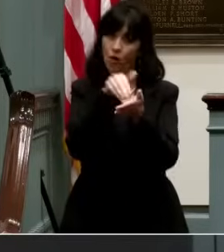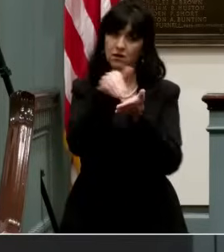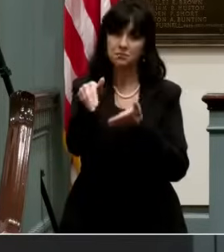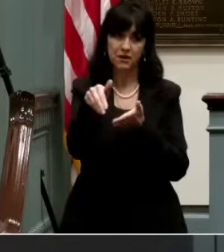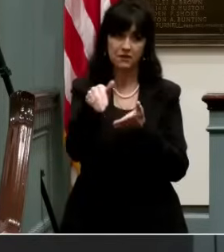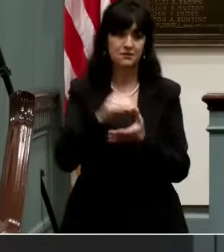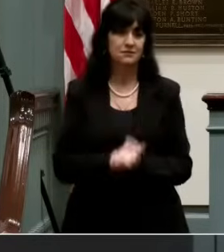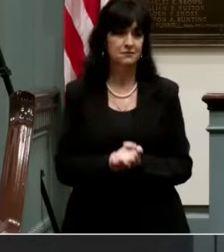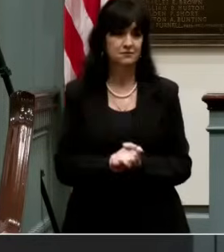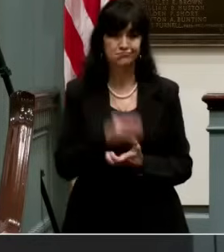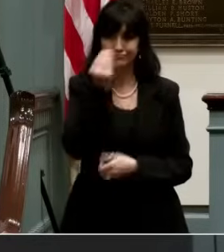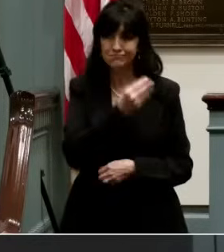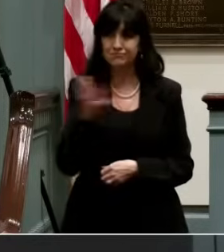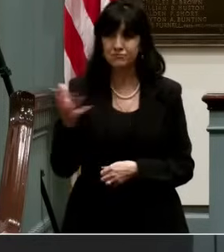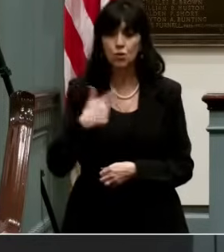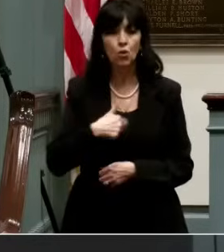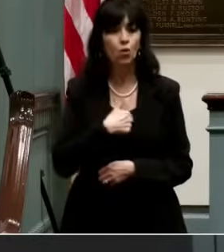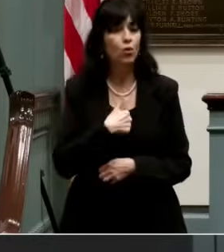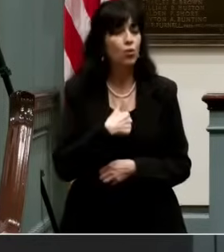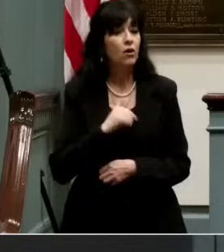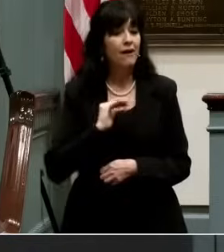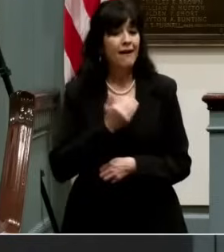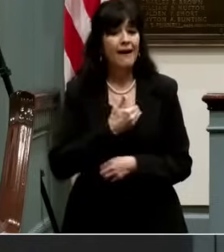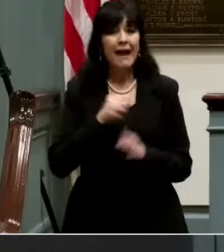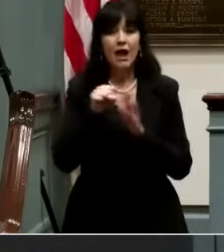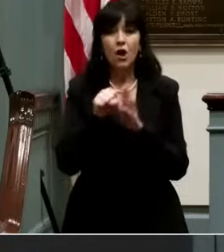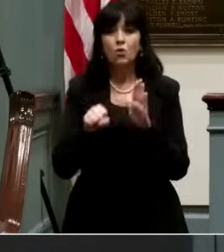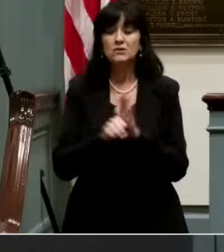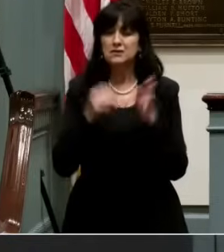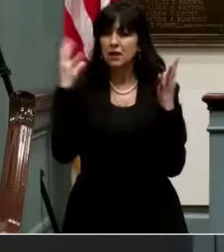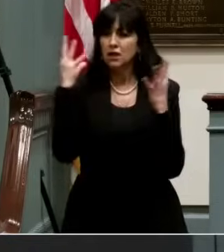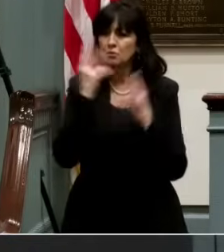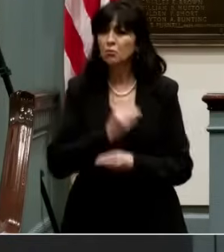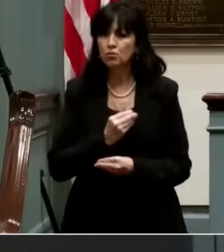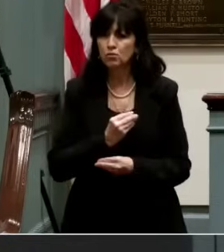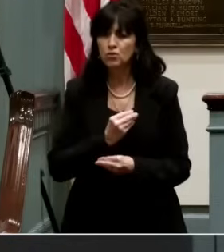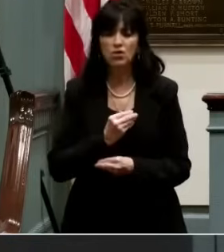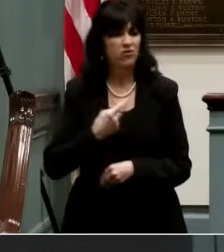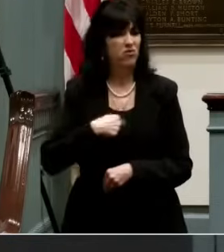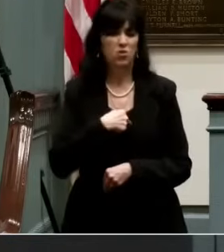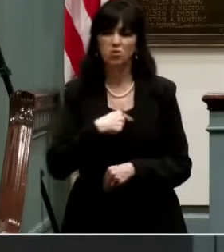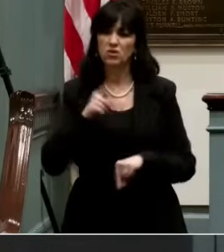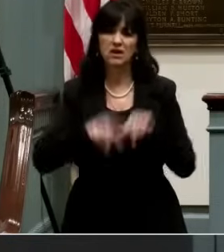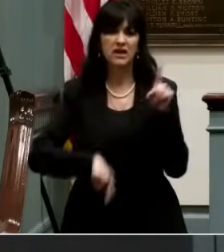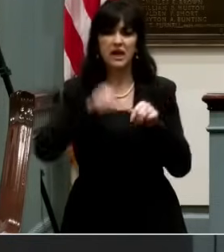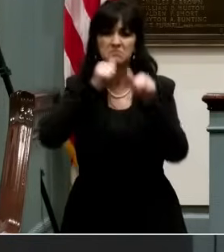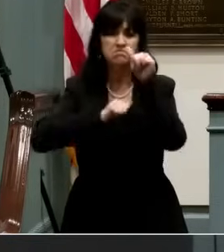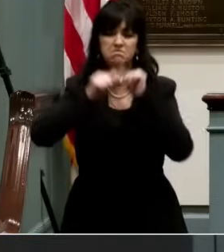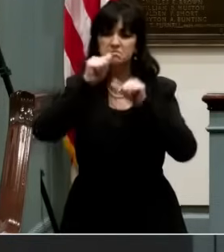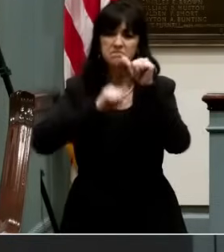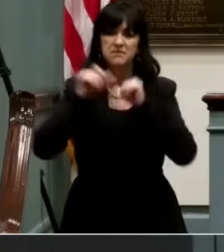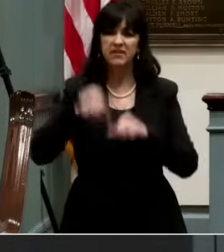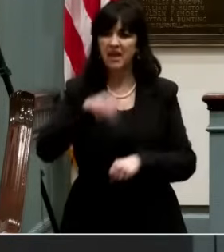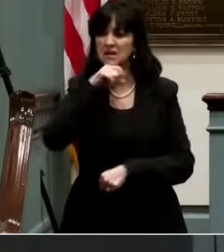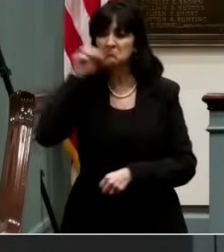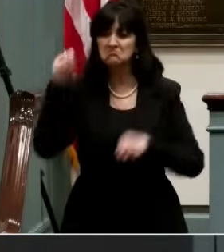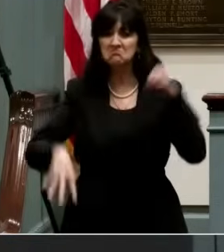we live in too beautiful a state to put up with the litter problem that we have here. You know by now,